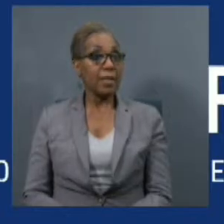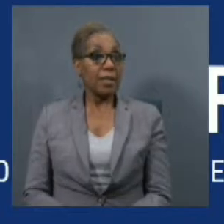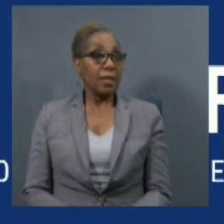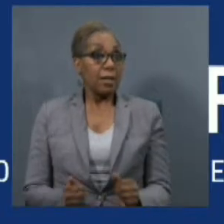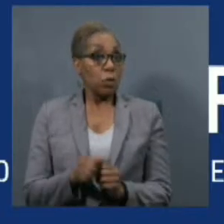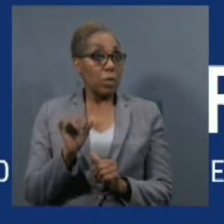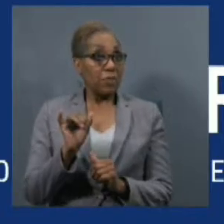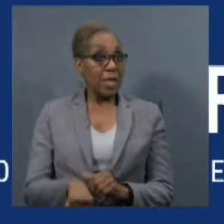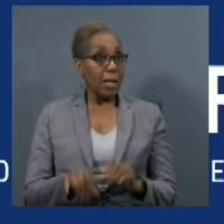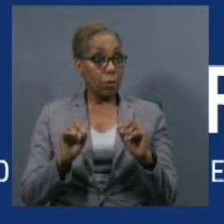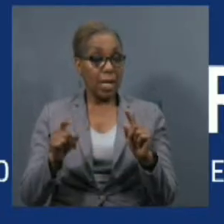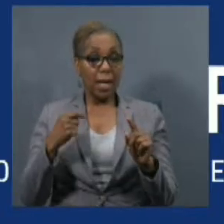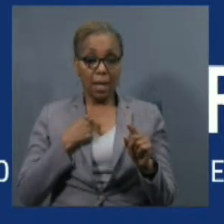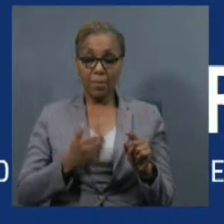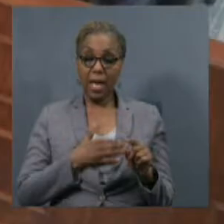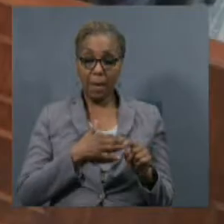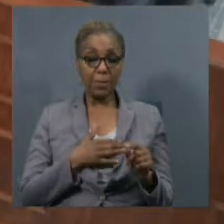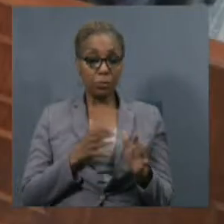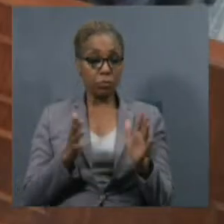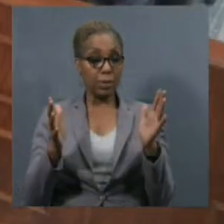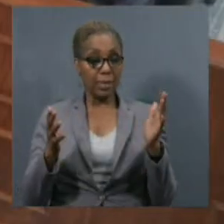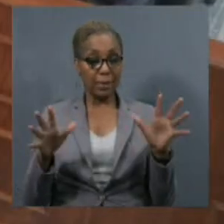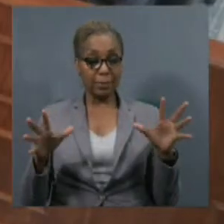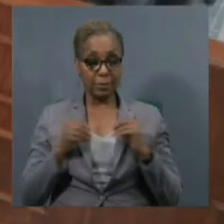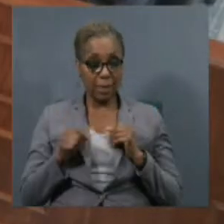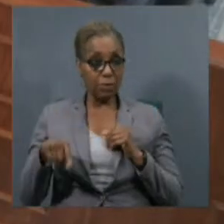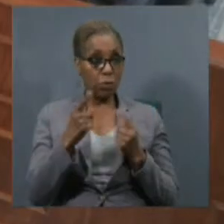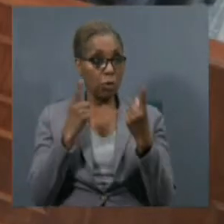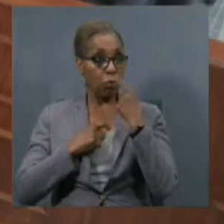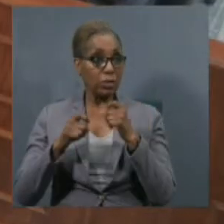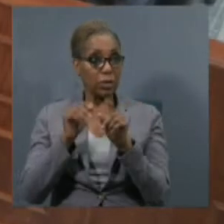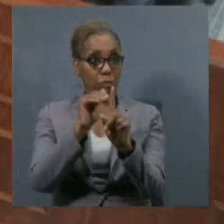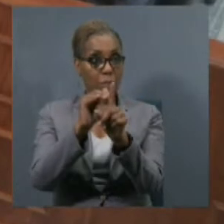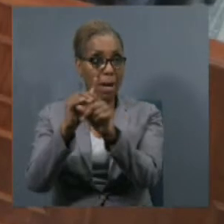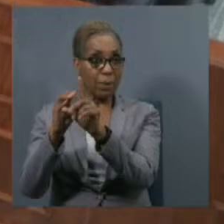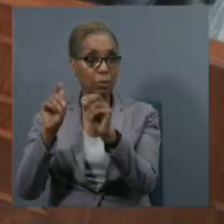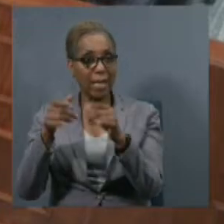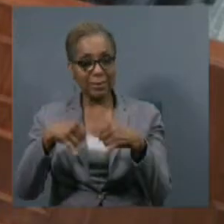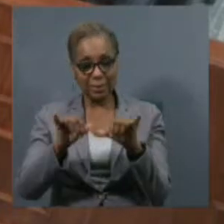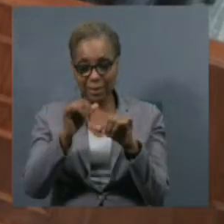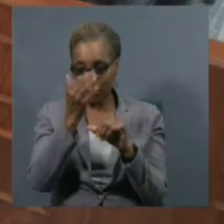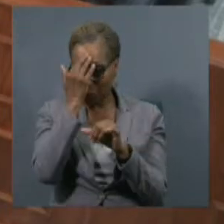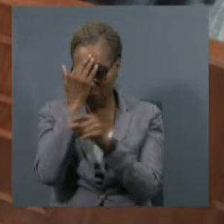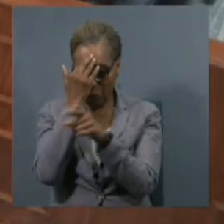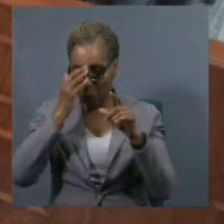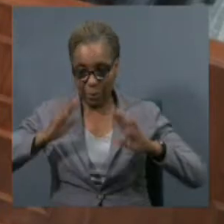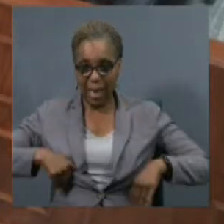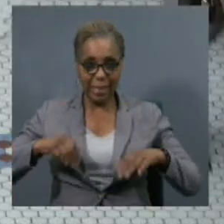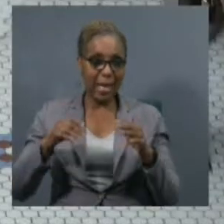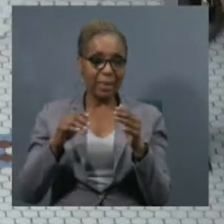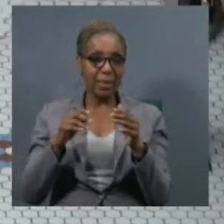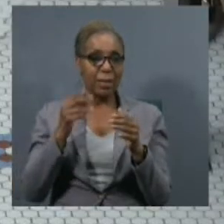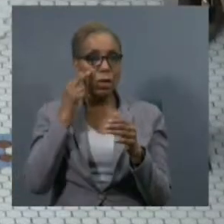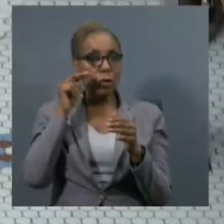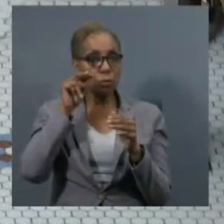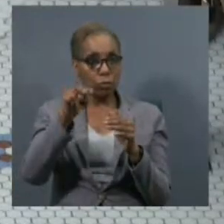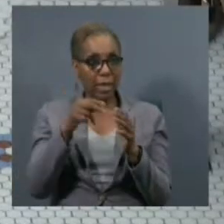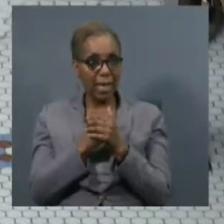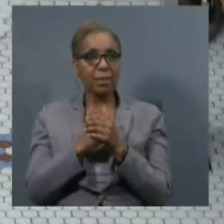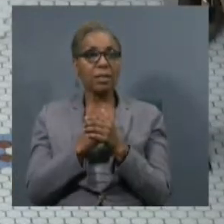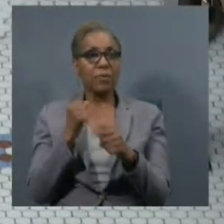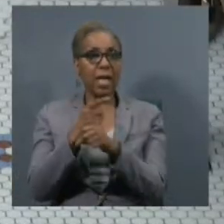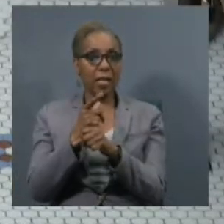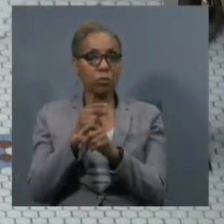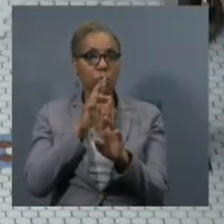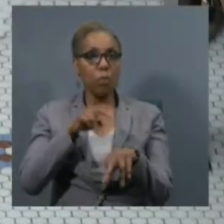that, I'll be happy to take any questions, and just a reminder that still, I know you haven't had time to look through the annual report, but it has